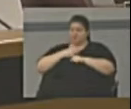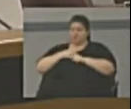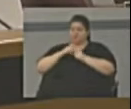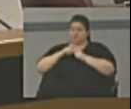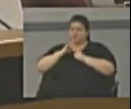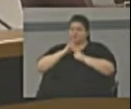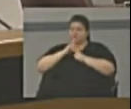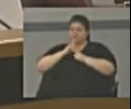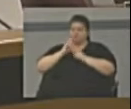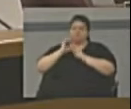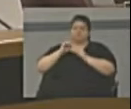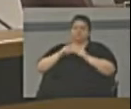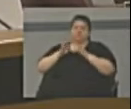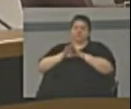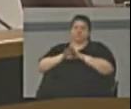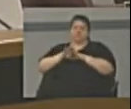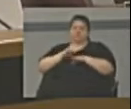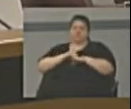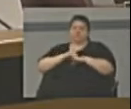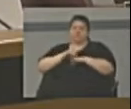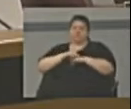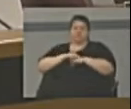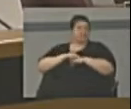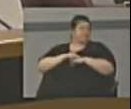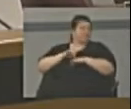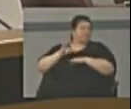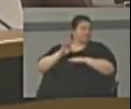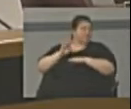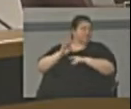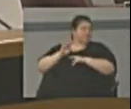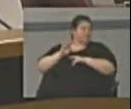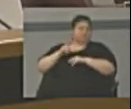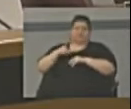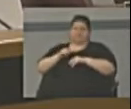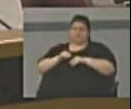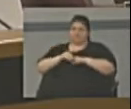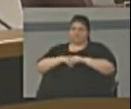Seeing no one, I'll close the public hearing at 8 p.m.